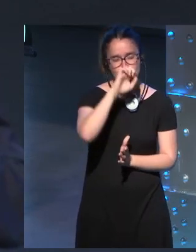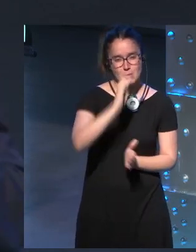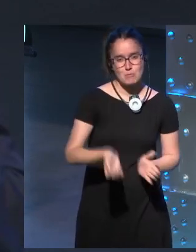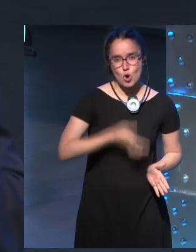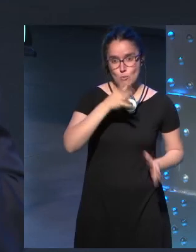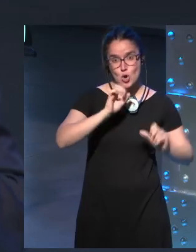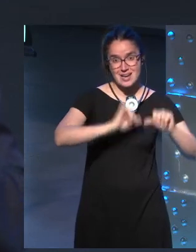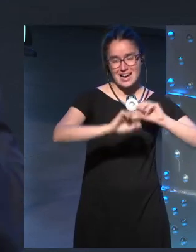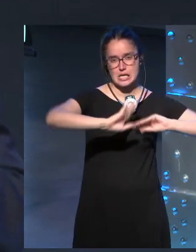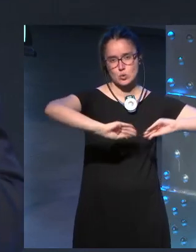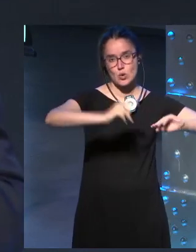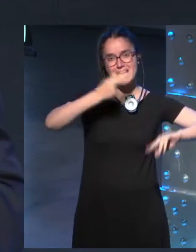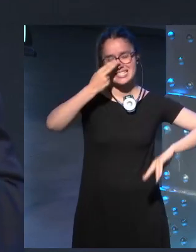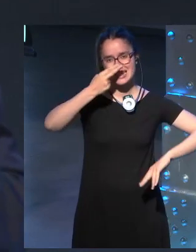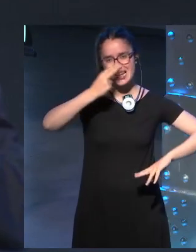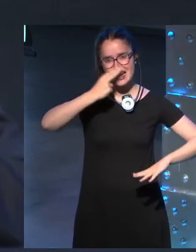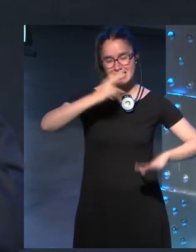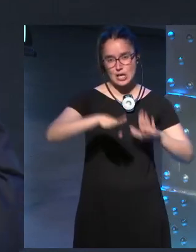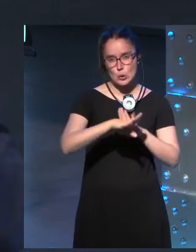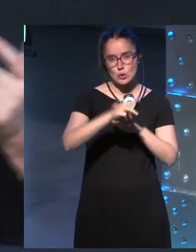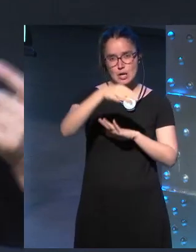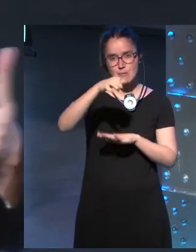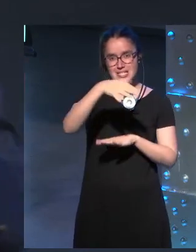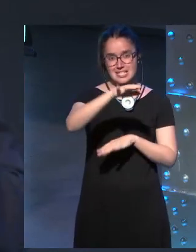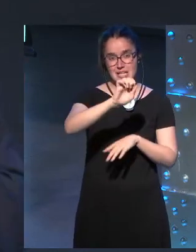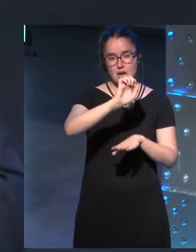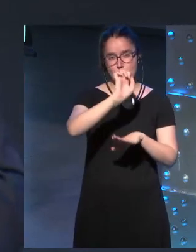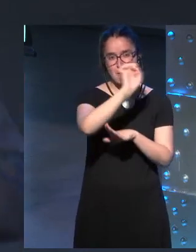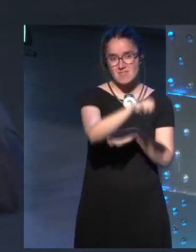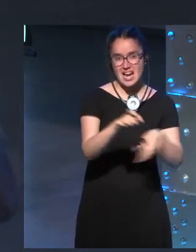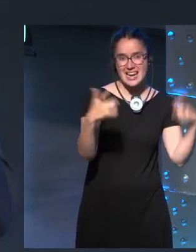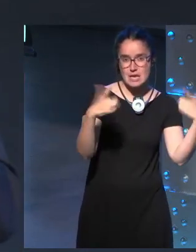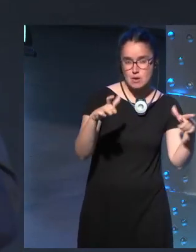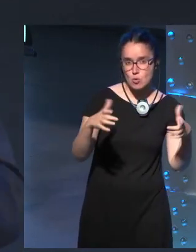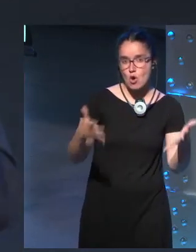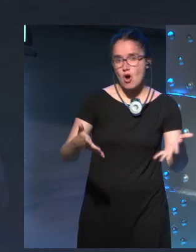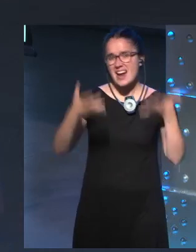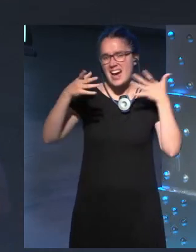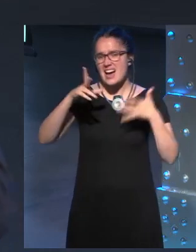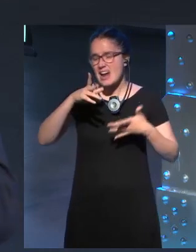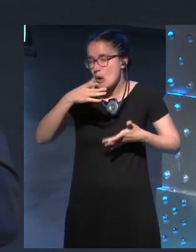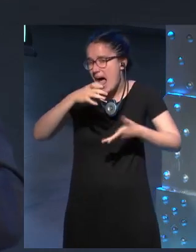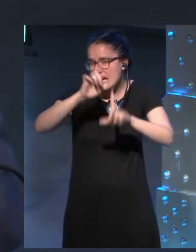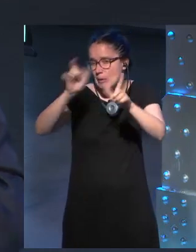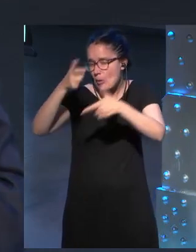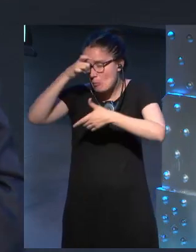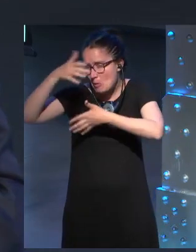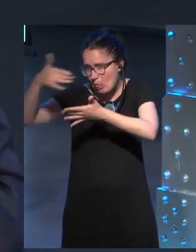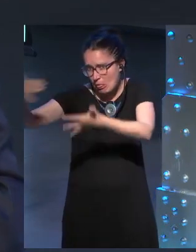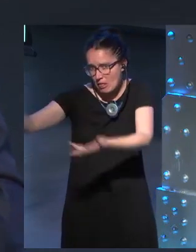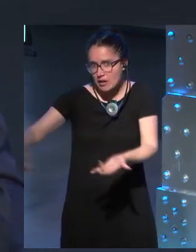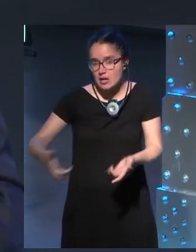people really love their leagues, so they're so interested that Manchester United beats Liverpool or Burnley